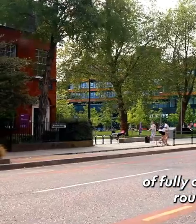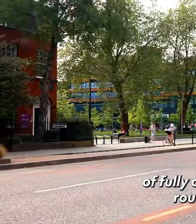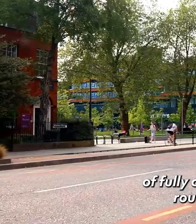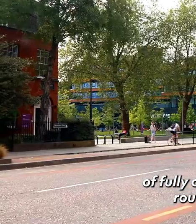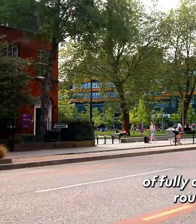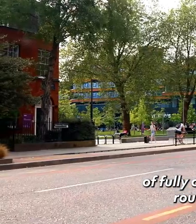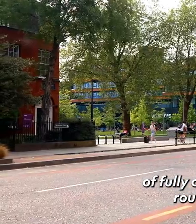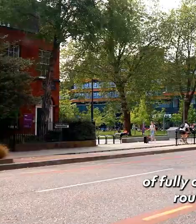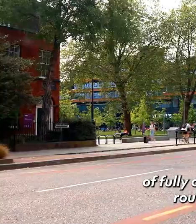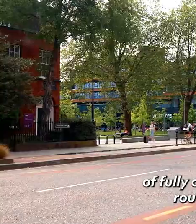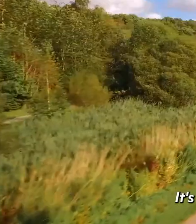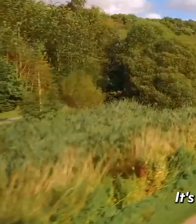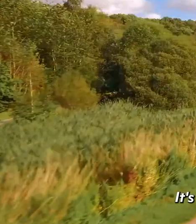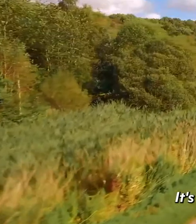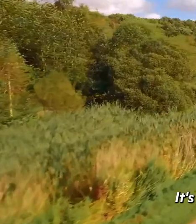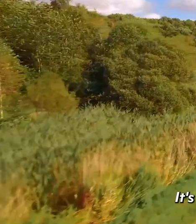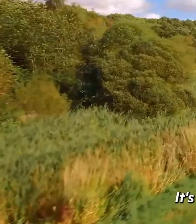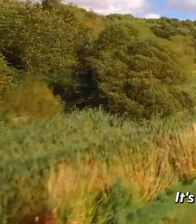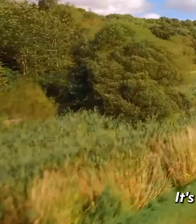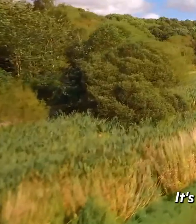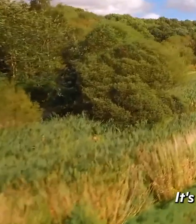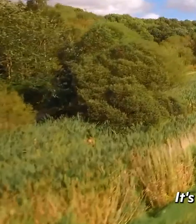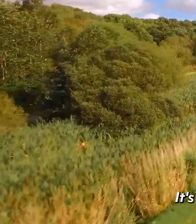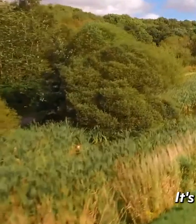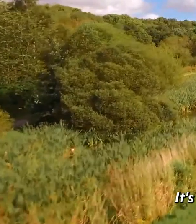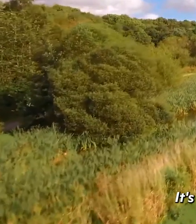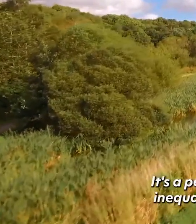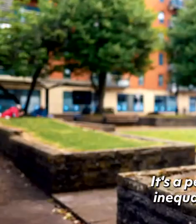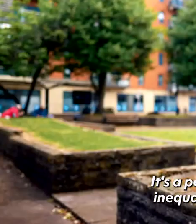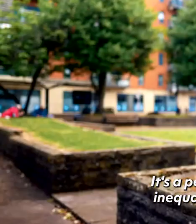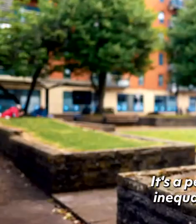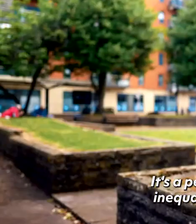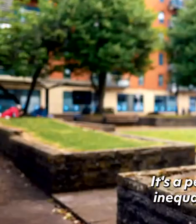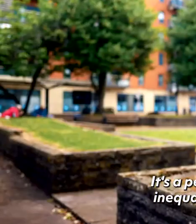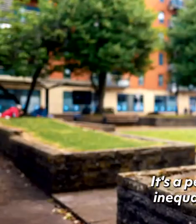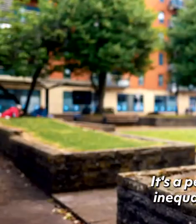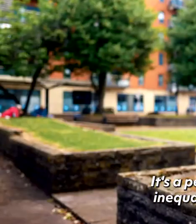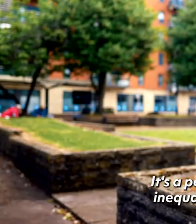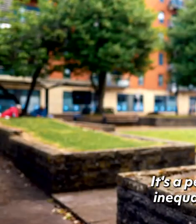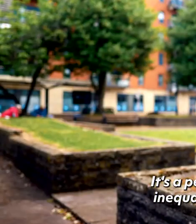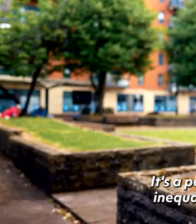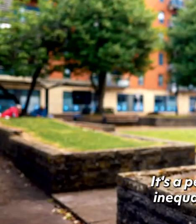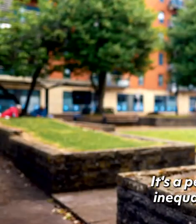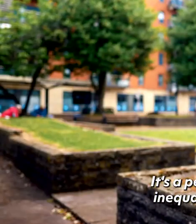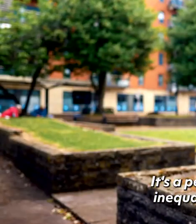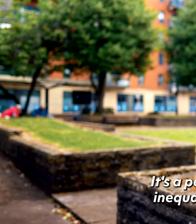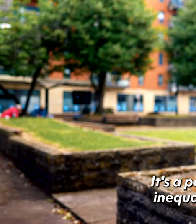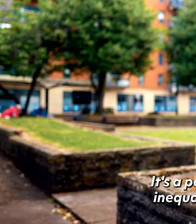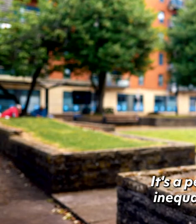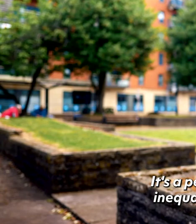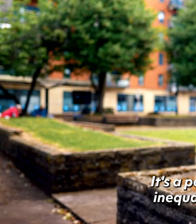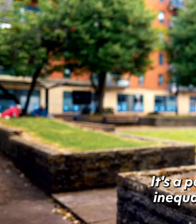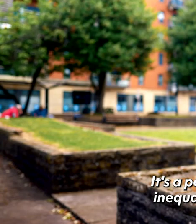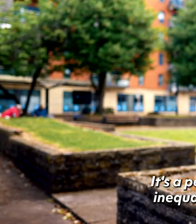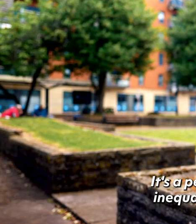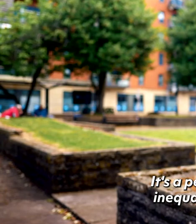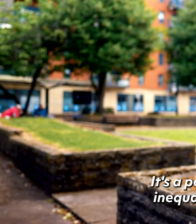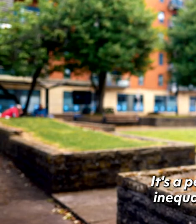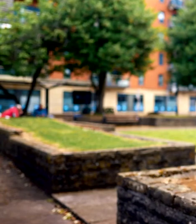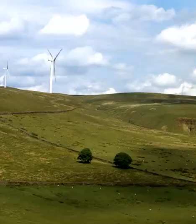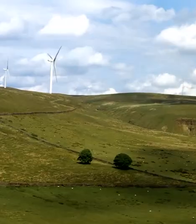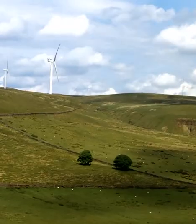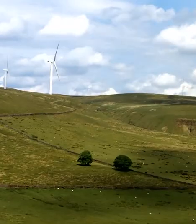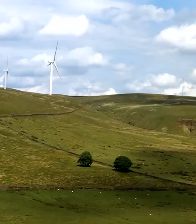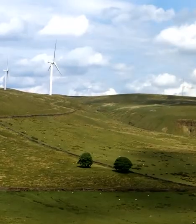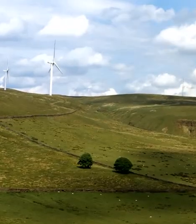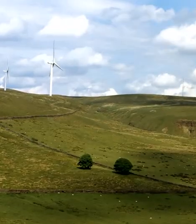walking routes across the city region. It's going to cost £1.5 billion. It's a perfect option to tackle health, inequality and of course